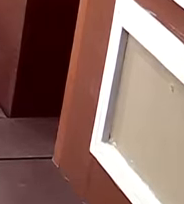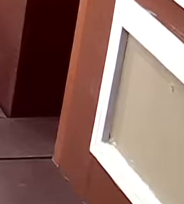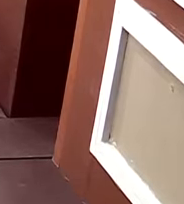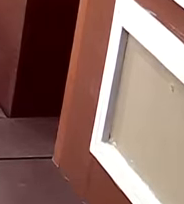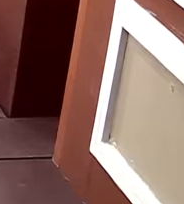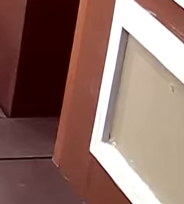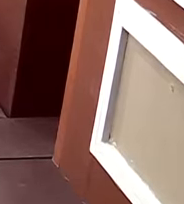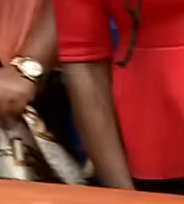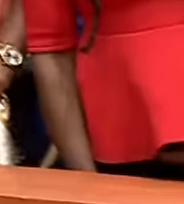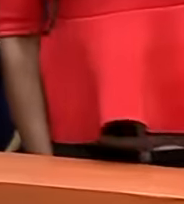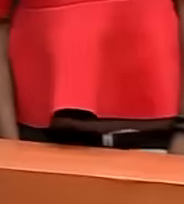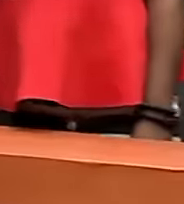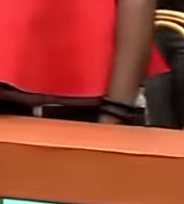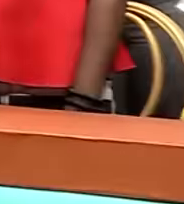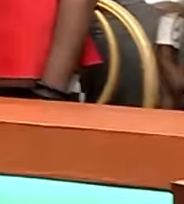Hold on.